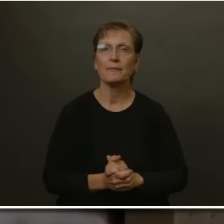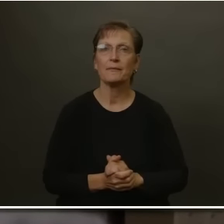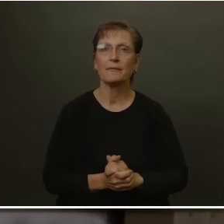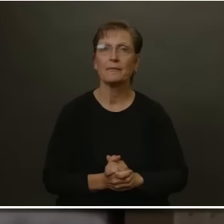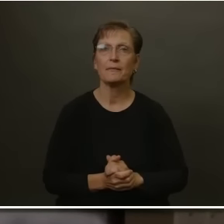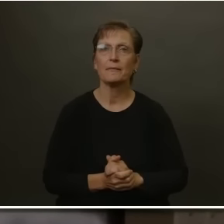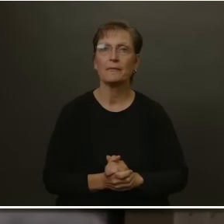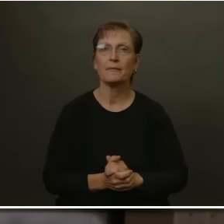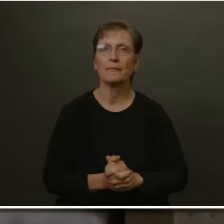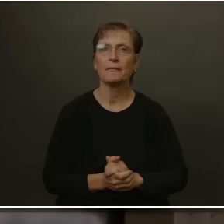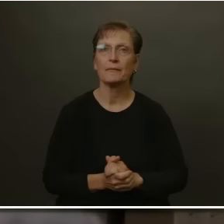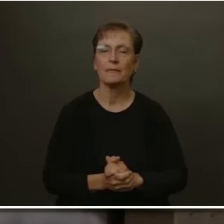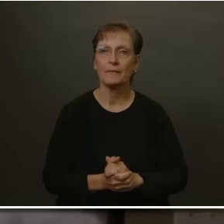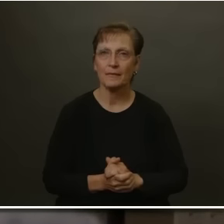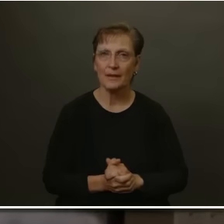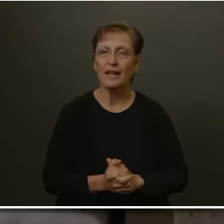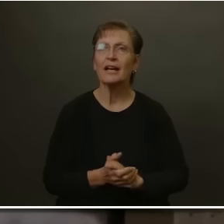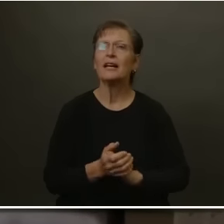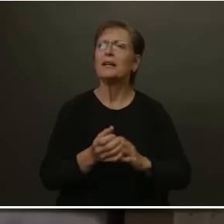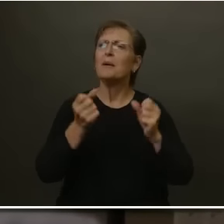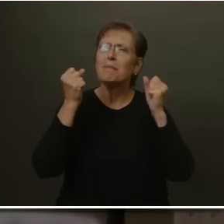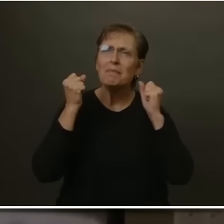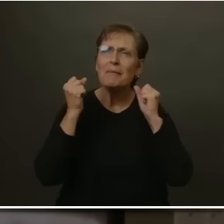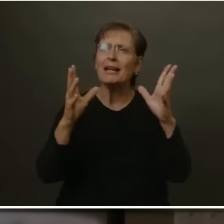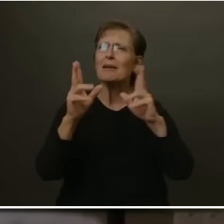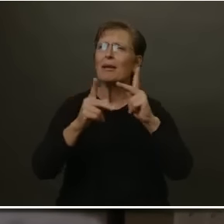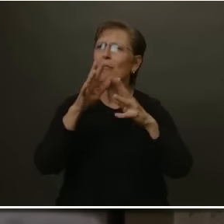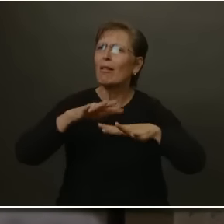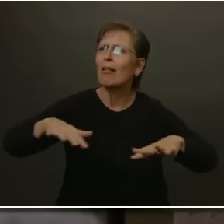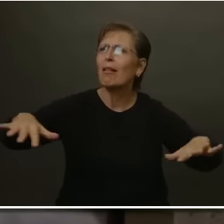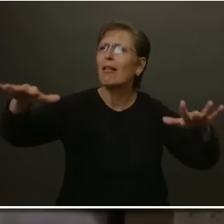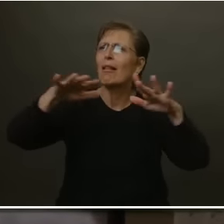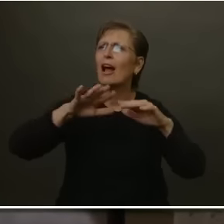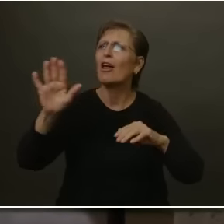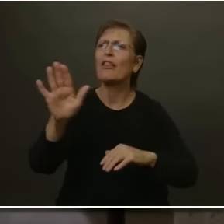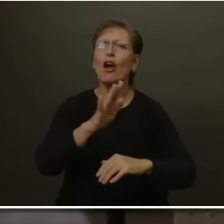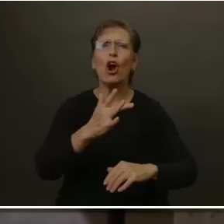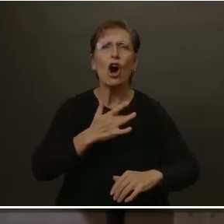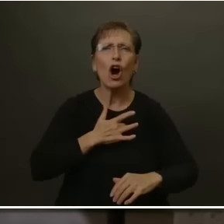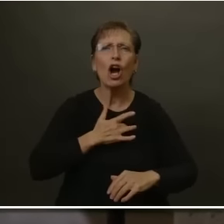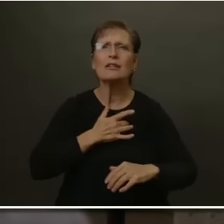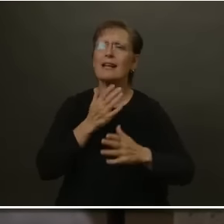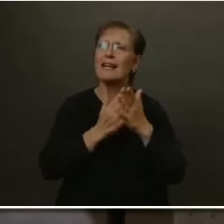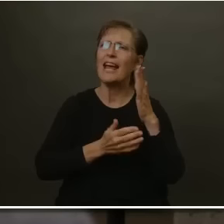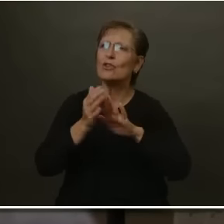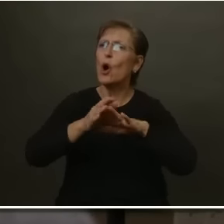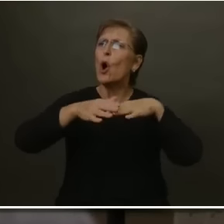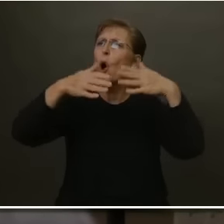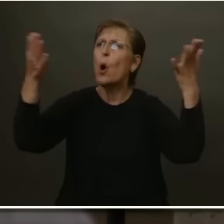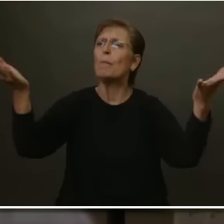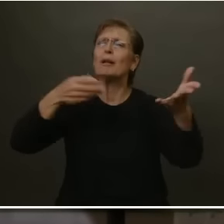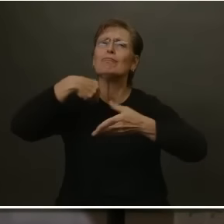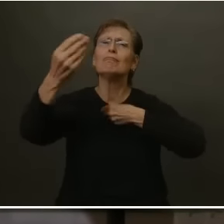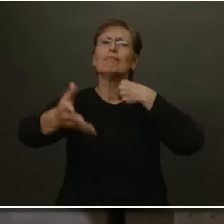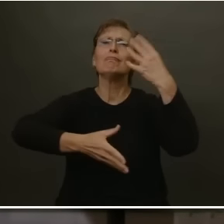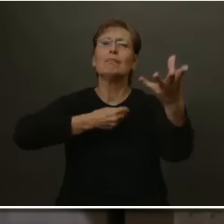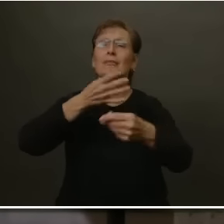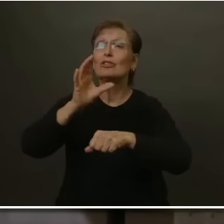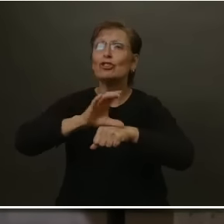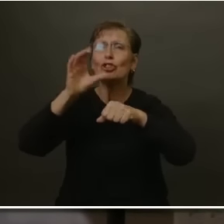Bukon wezing, nendzing, mina gitushking, begid na goswa, we